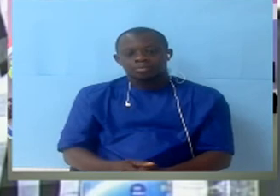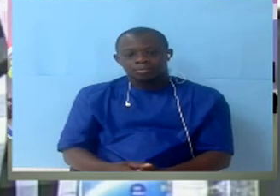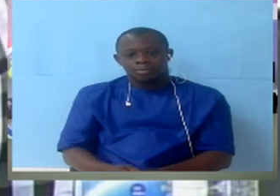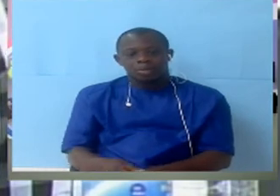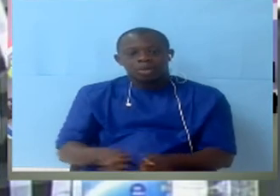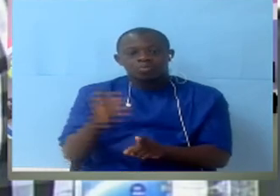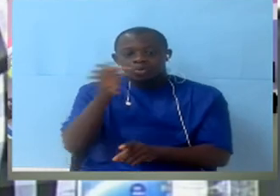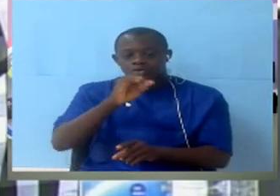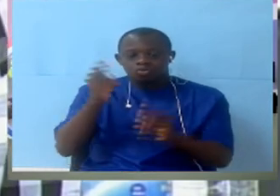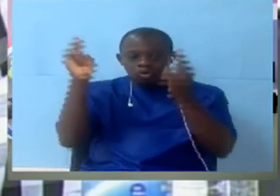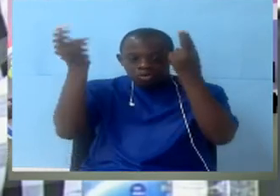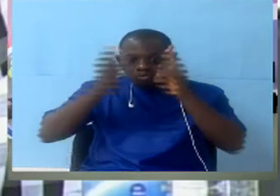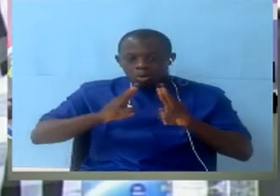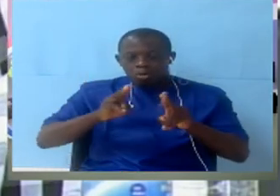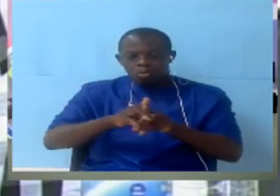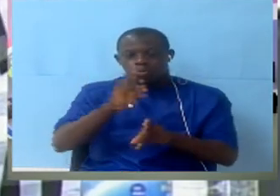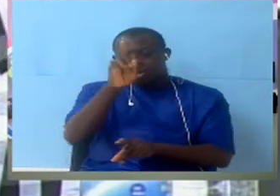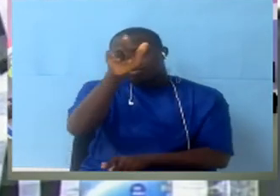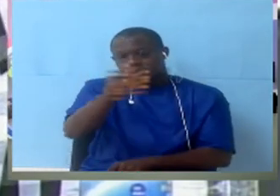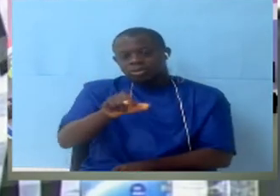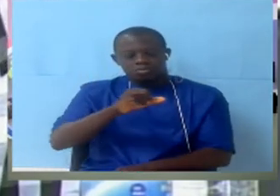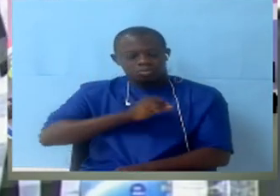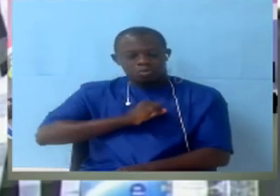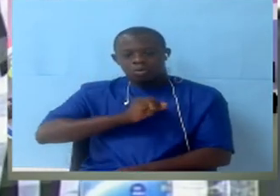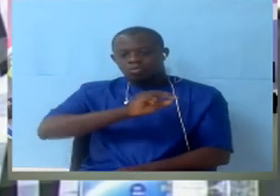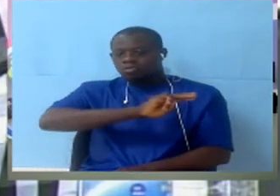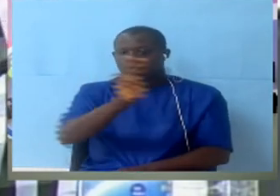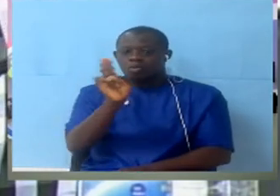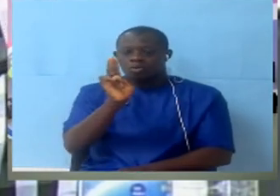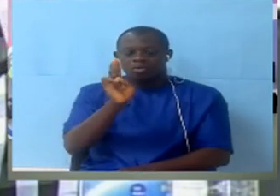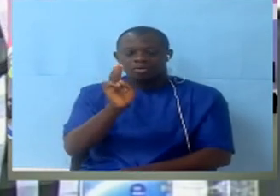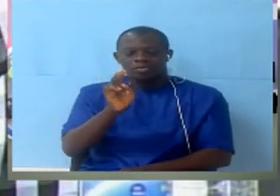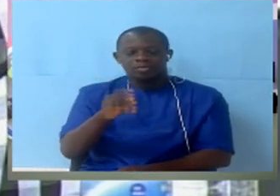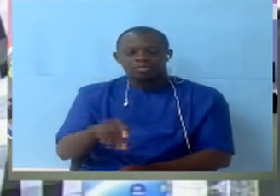Because this law doesn't belong to one person. And